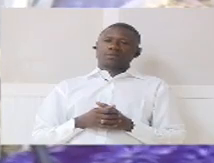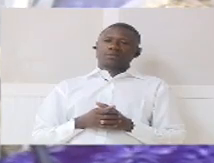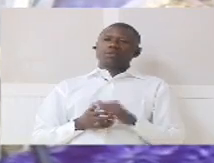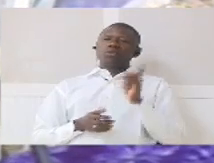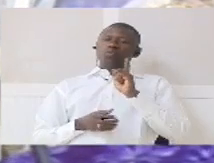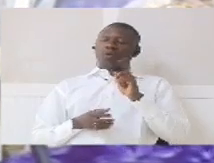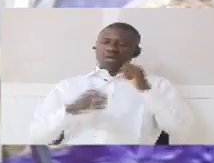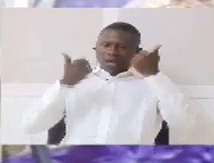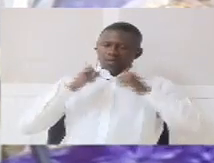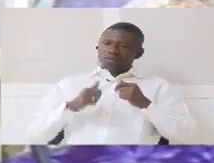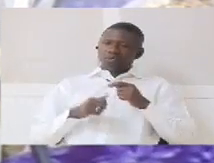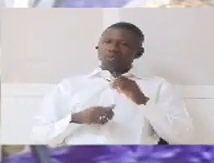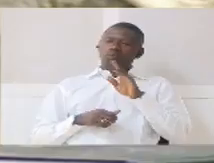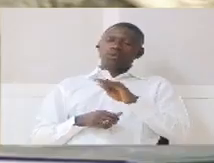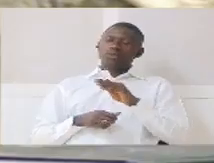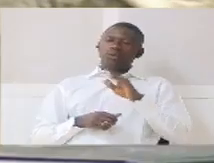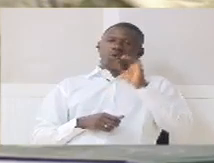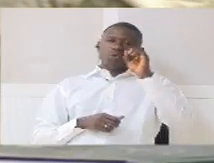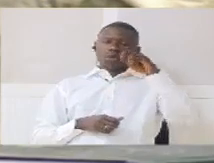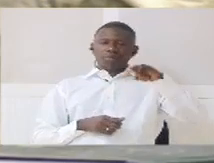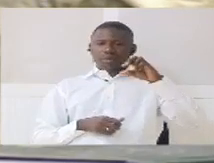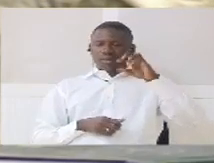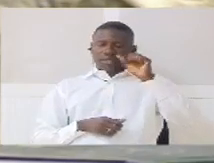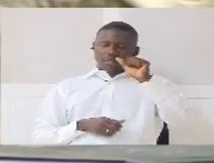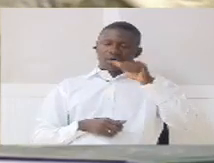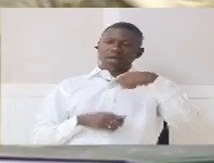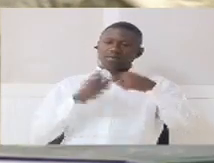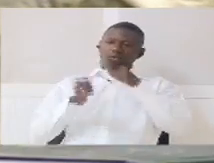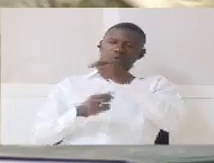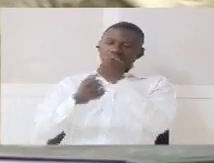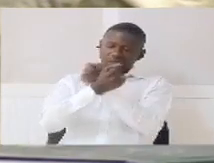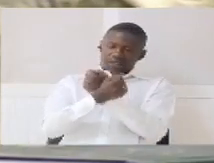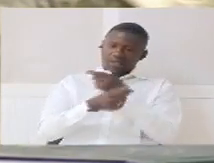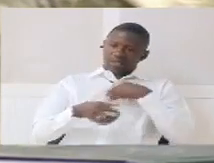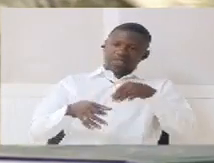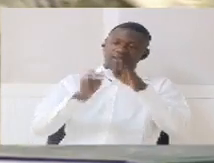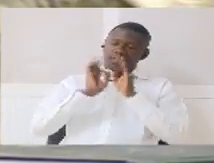So what became of Omar after you were arrested and taken to the serious crimes unit?